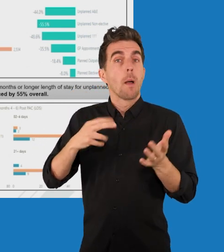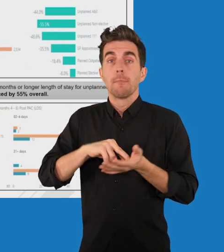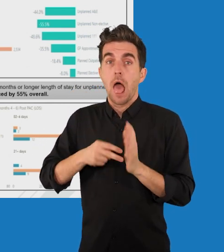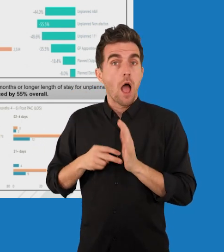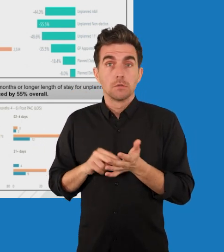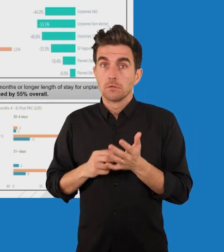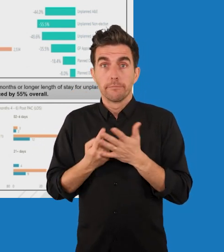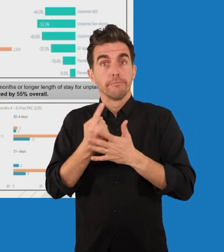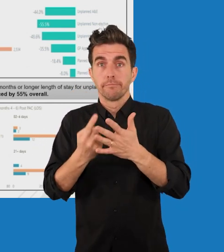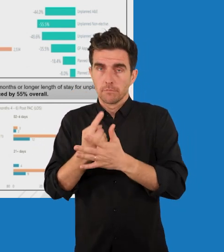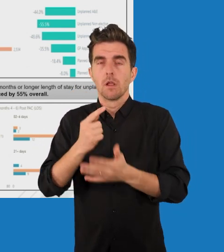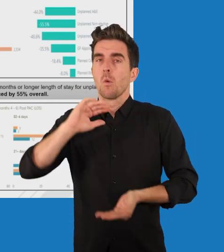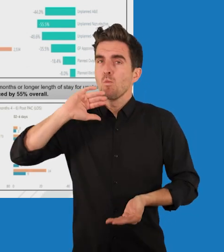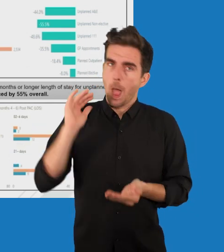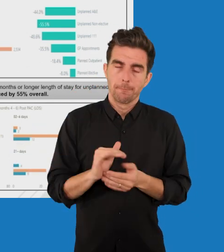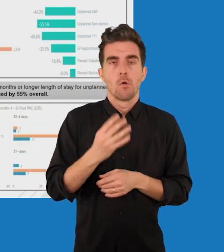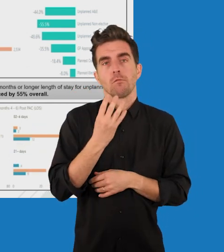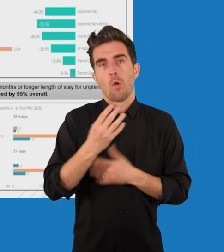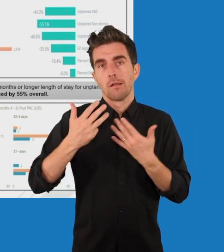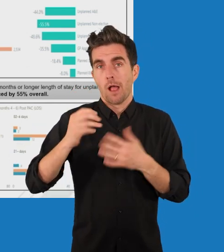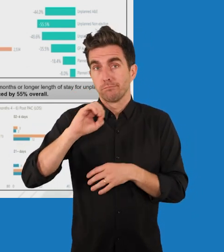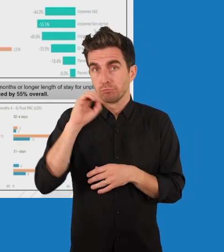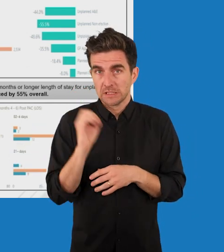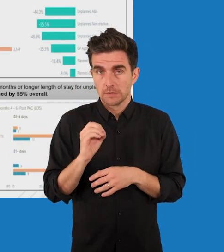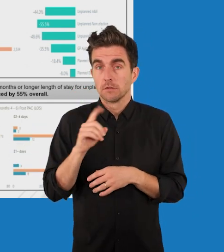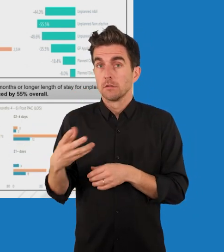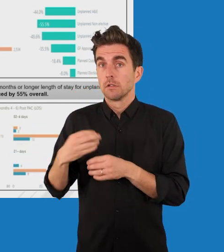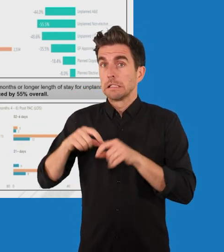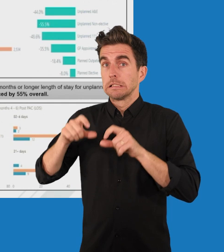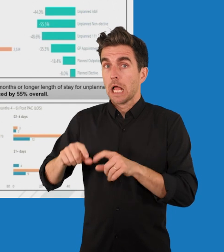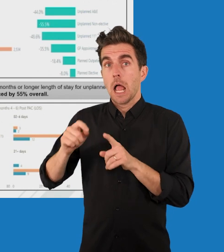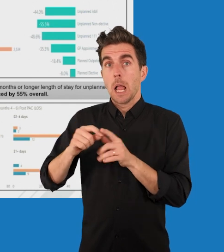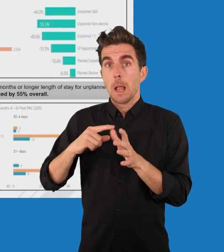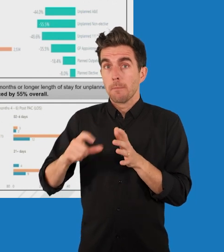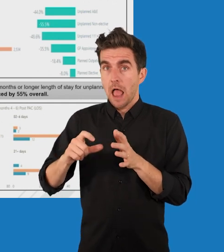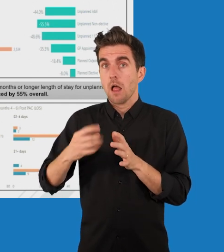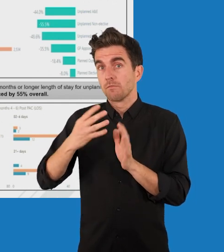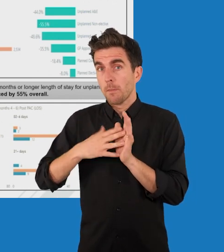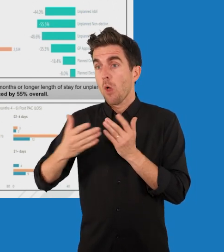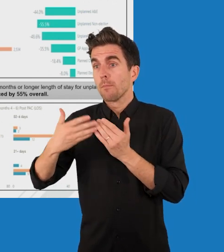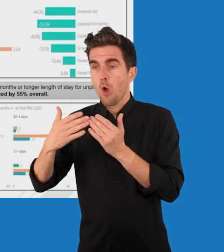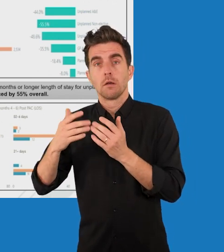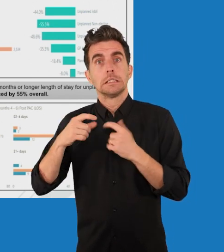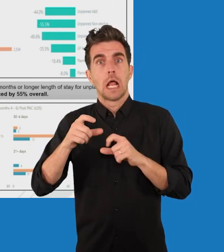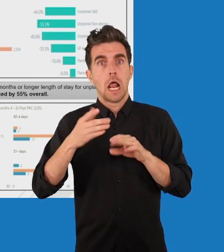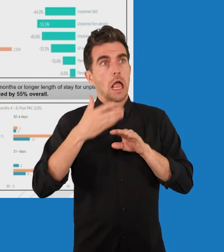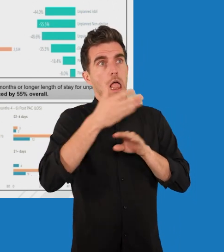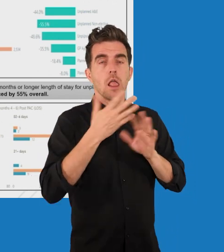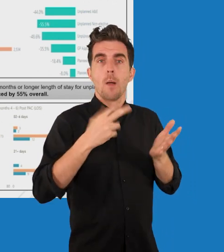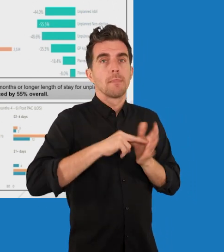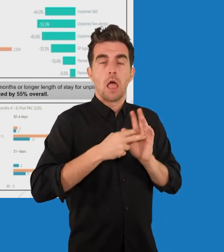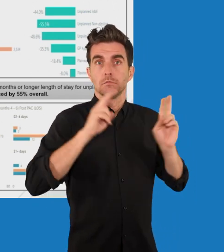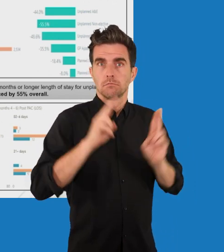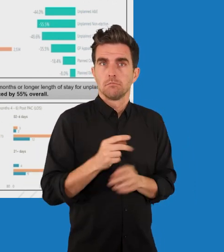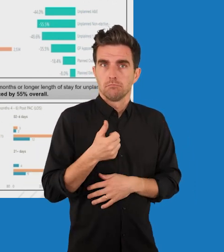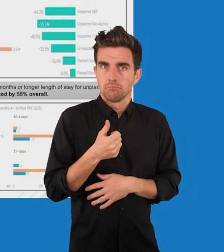longer, their unplanned use of care had reduced by 49% overall. If they had stayed on PAC for 4